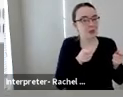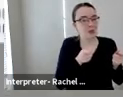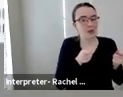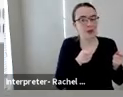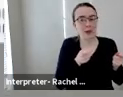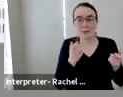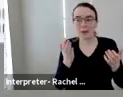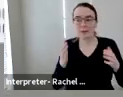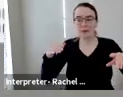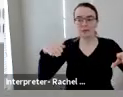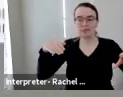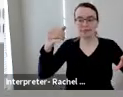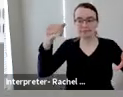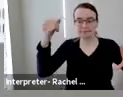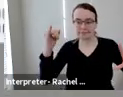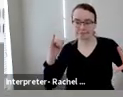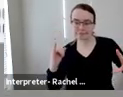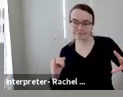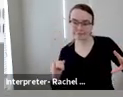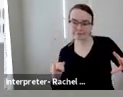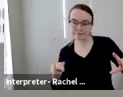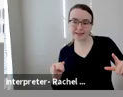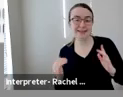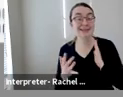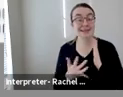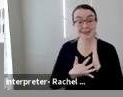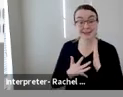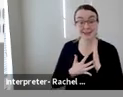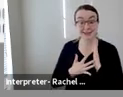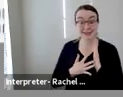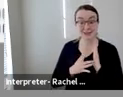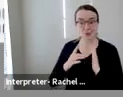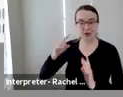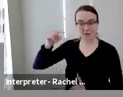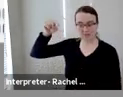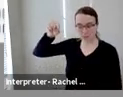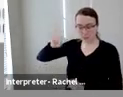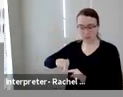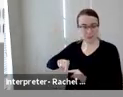down here, and technically that's the point where they actually meet together.